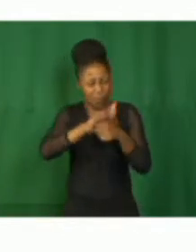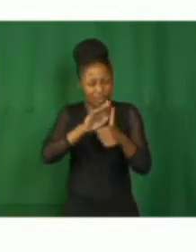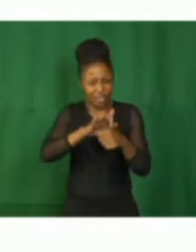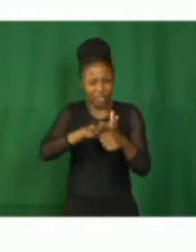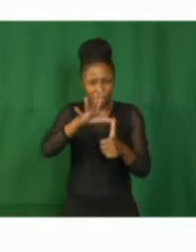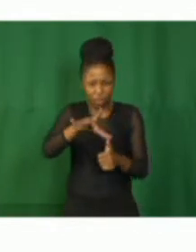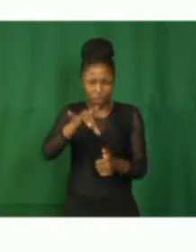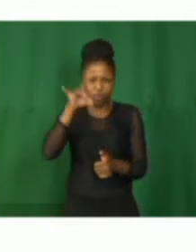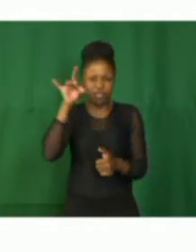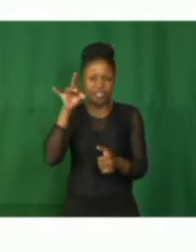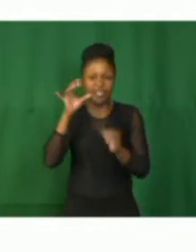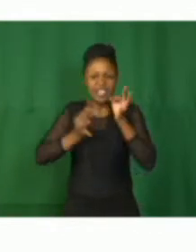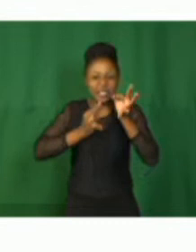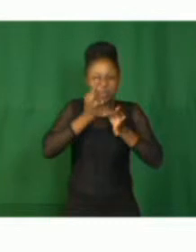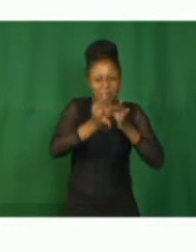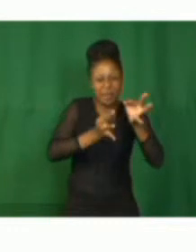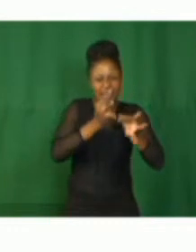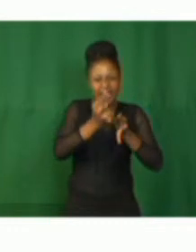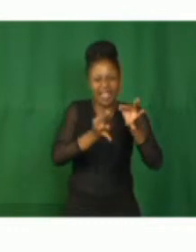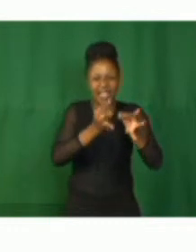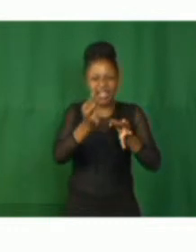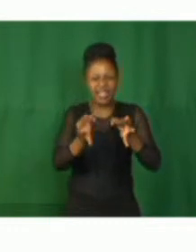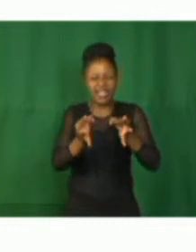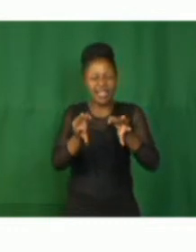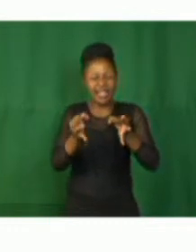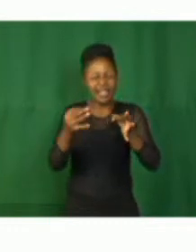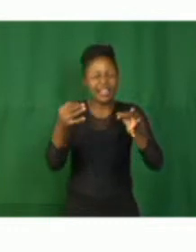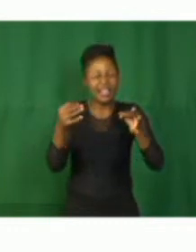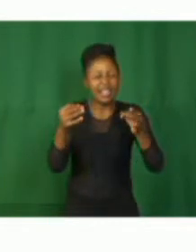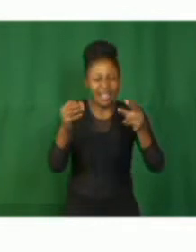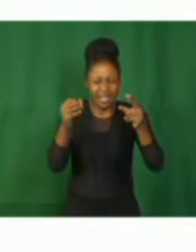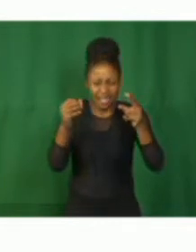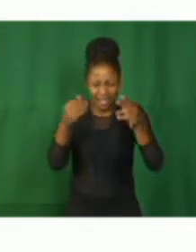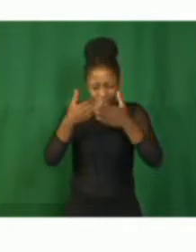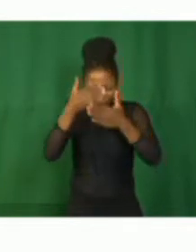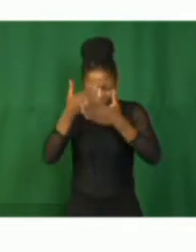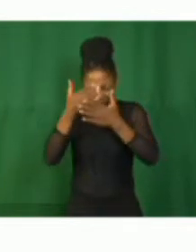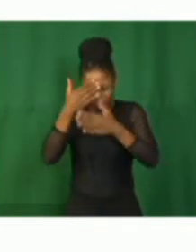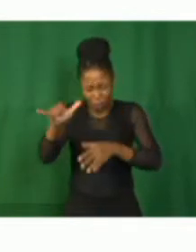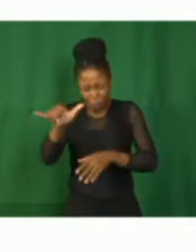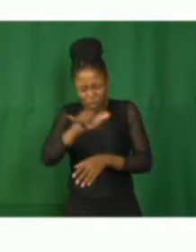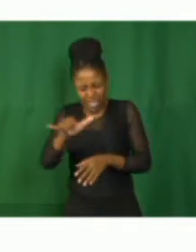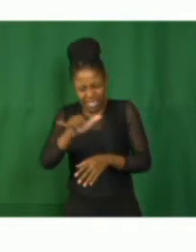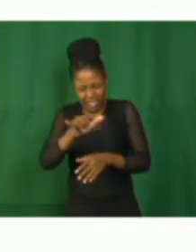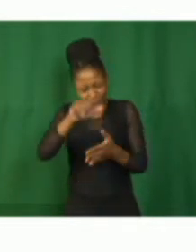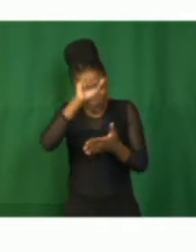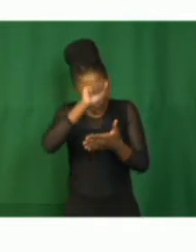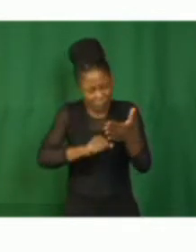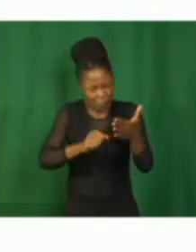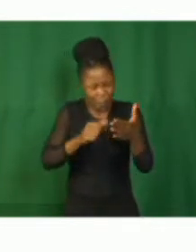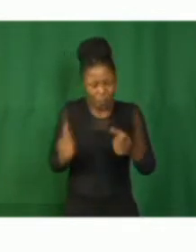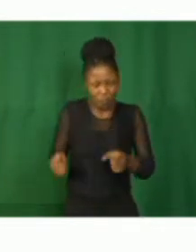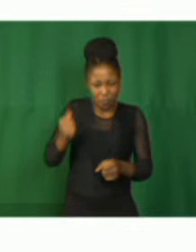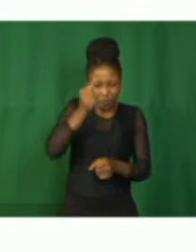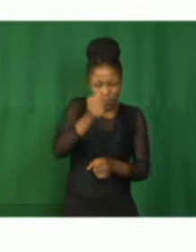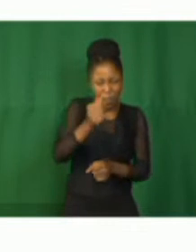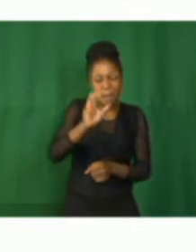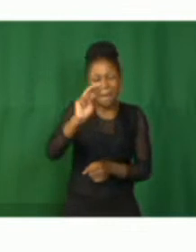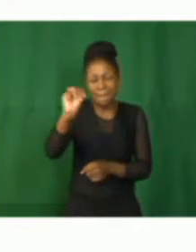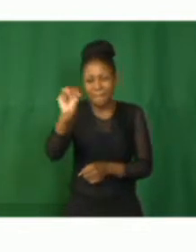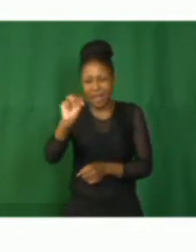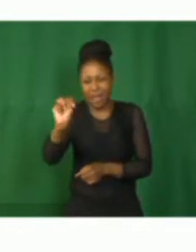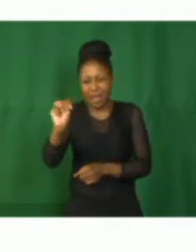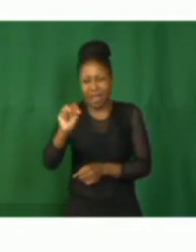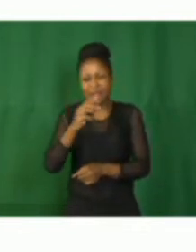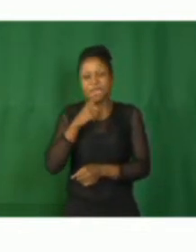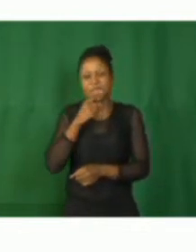Thirdly, explain lessons that can be drawn from the appointment of Matthias. And lastly, we're going to